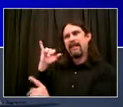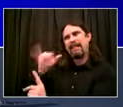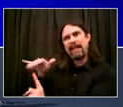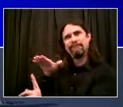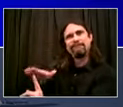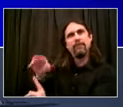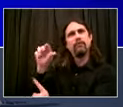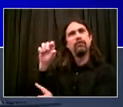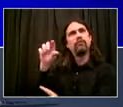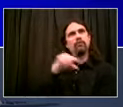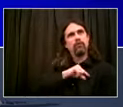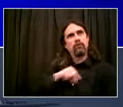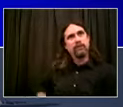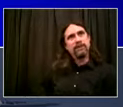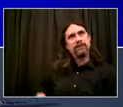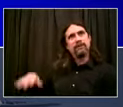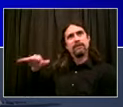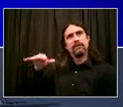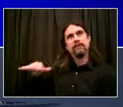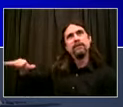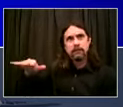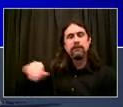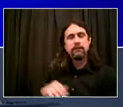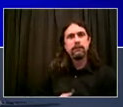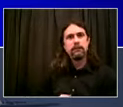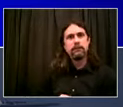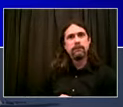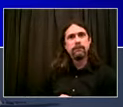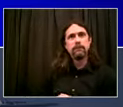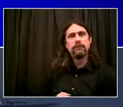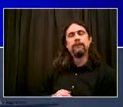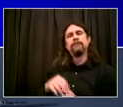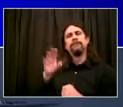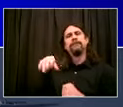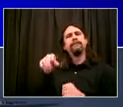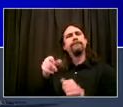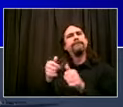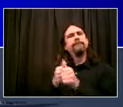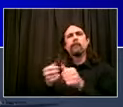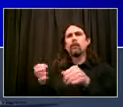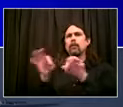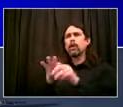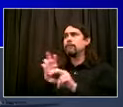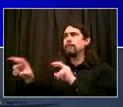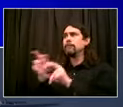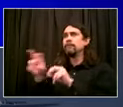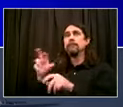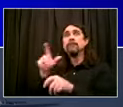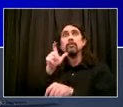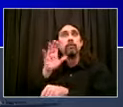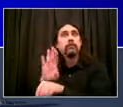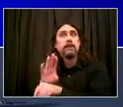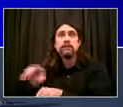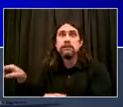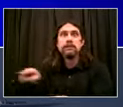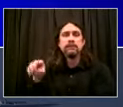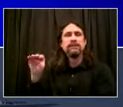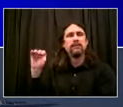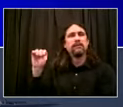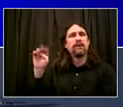live in the community, get the jobs. That's what it's all about. So today I'll be signing an executive order to extend the JFK lease with the Port